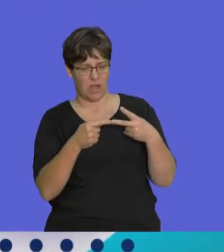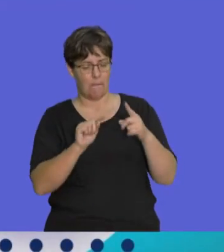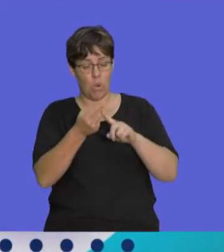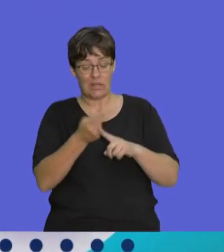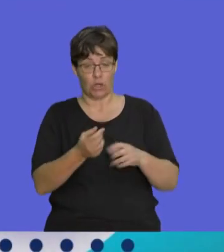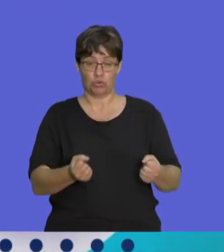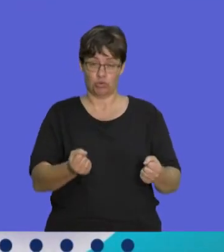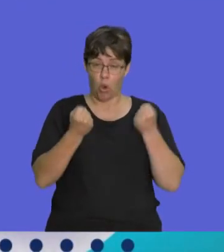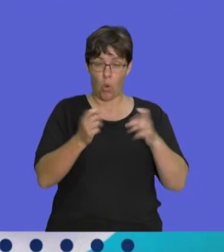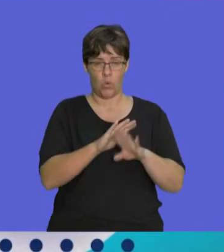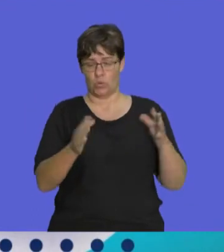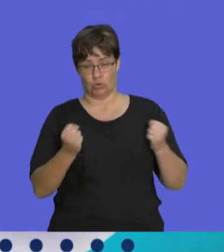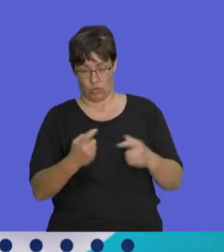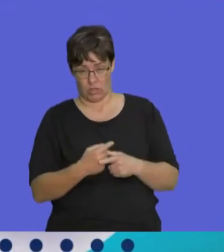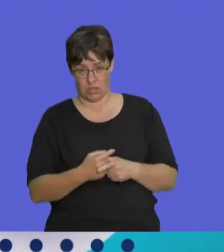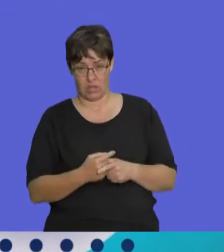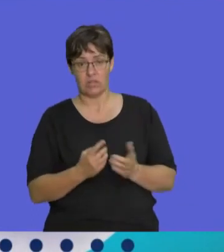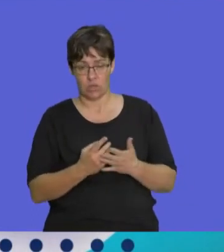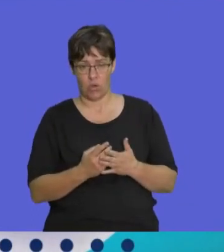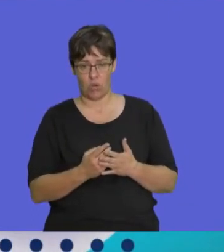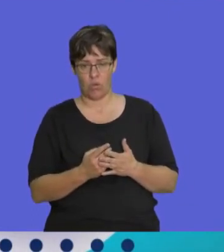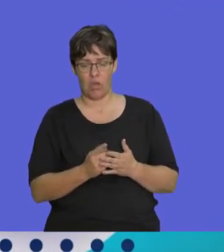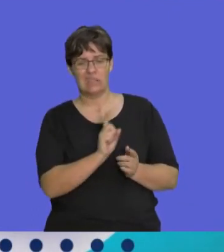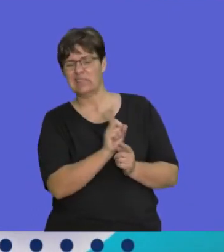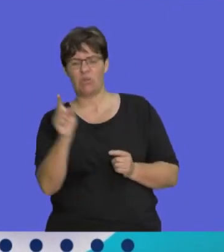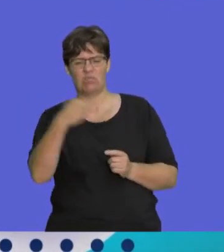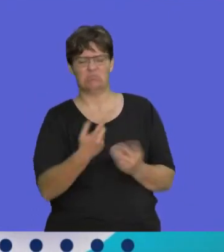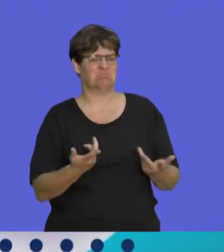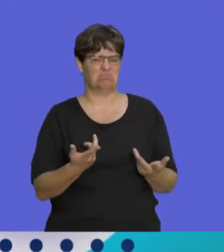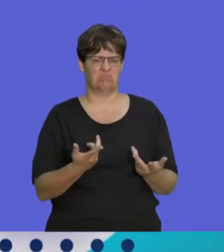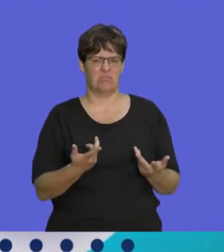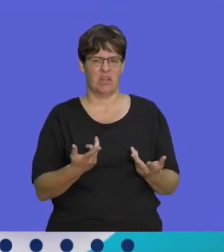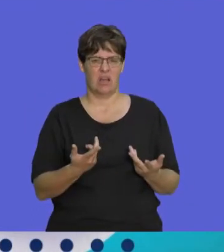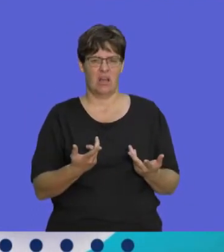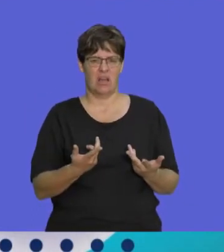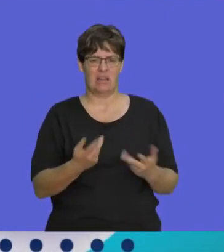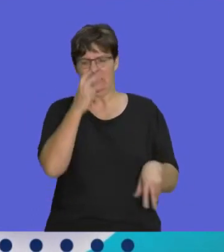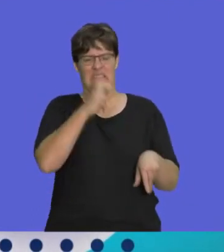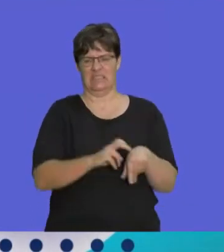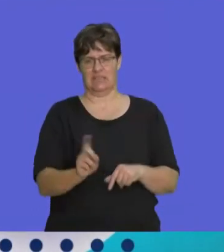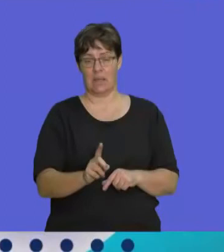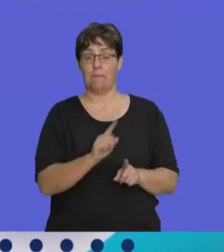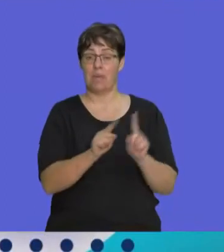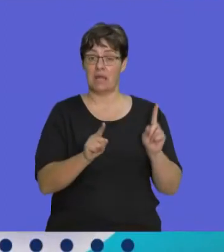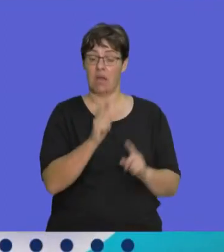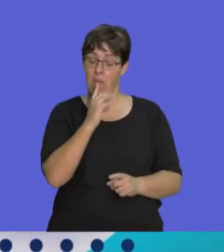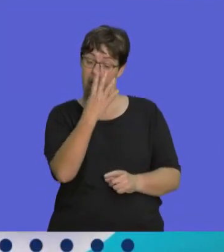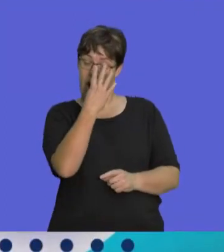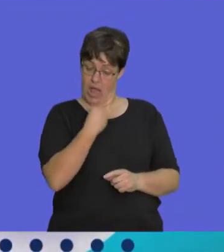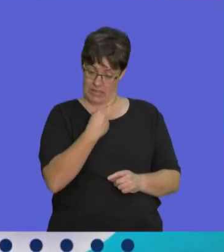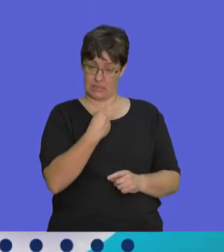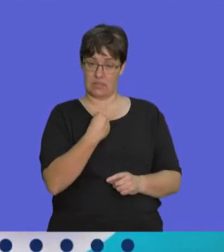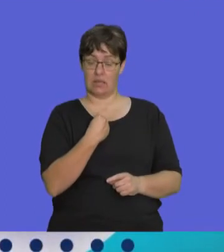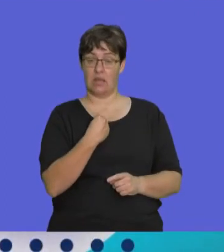point. In that case, direction is not necessarily needed. But when it says calculate